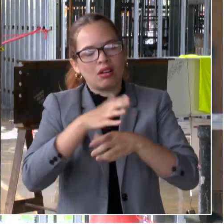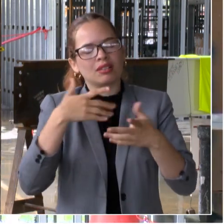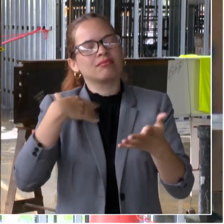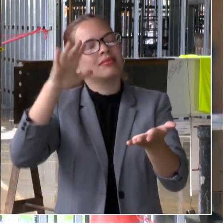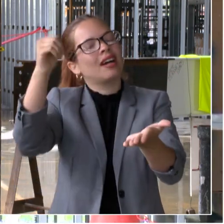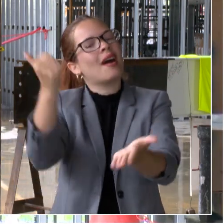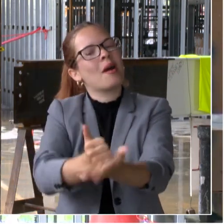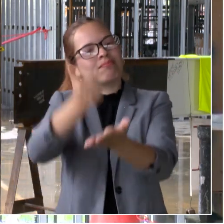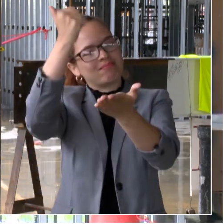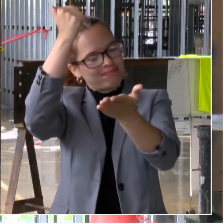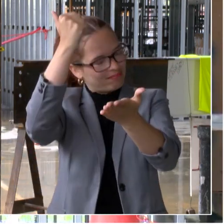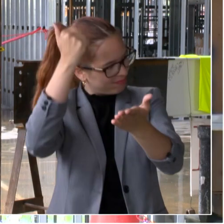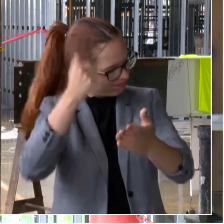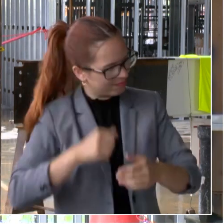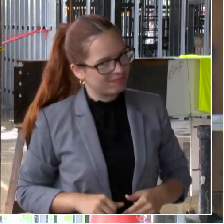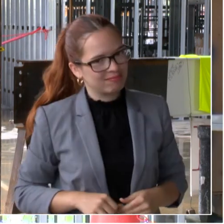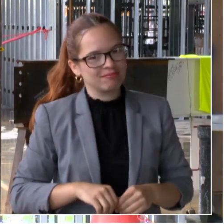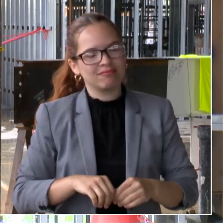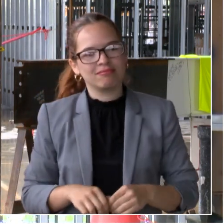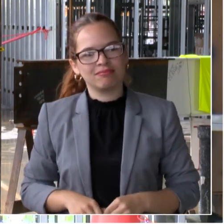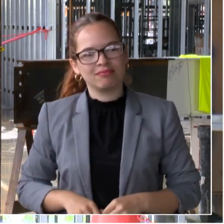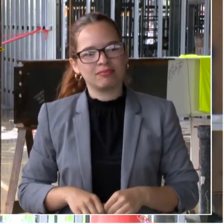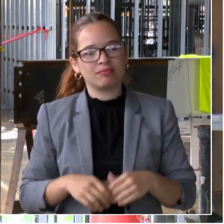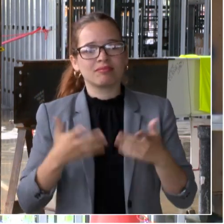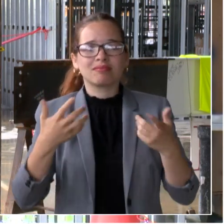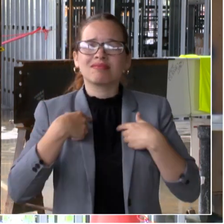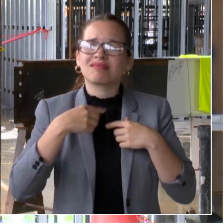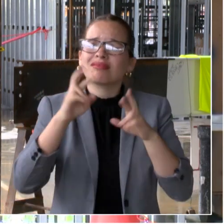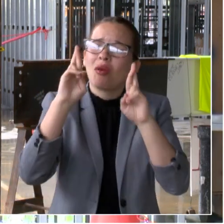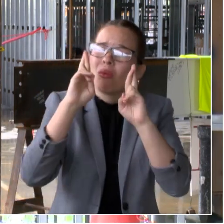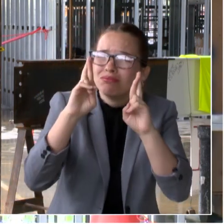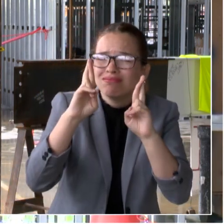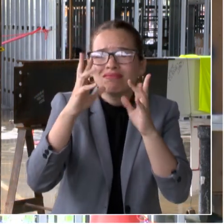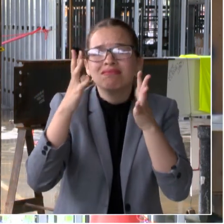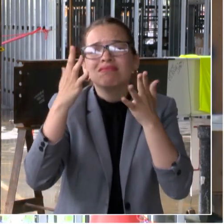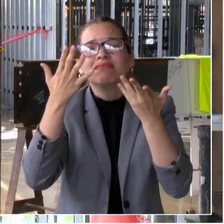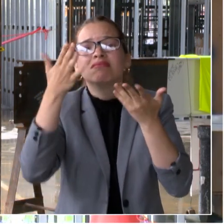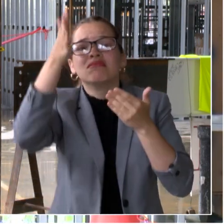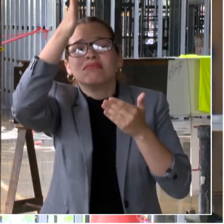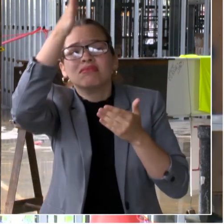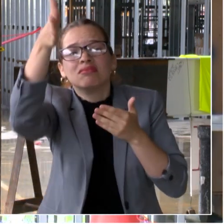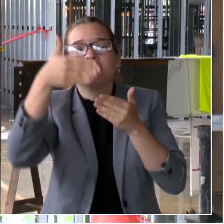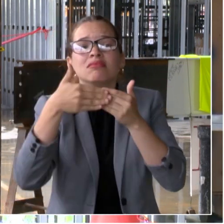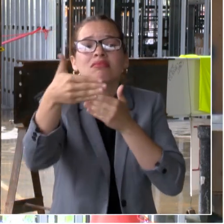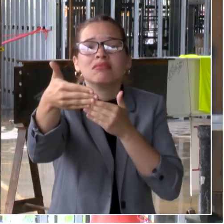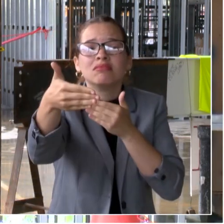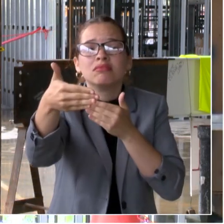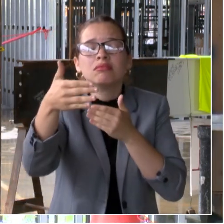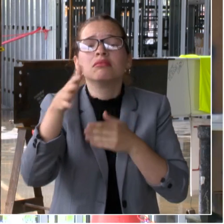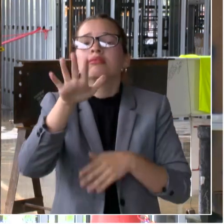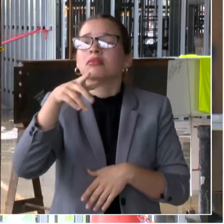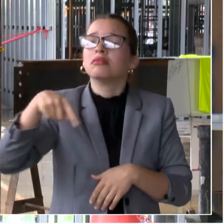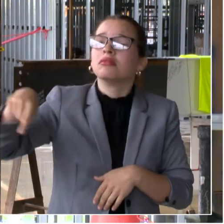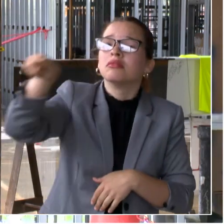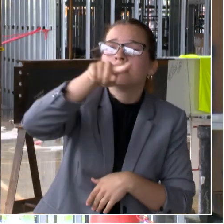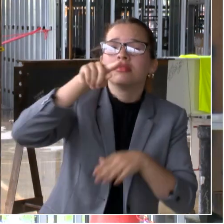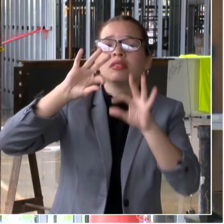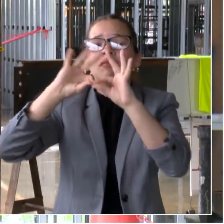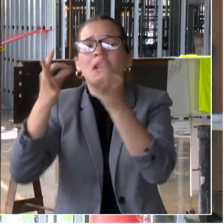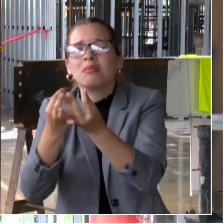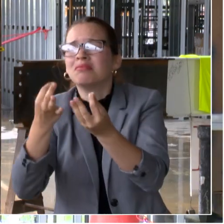My hope for the future is the next family, no matter the issue, will be able to come to Cedar Hill first and get the care and support